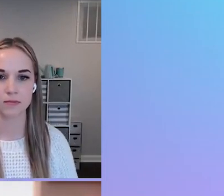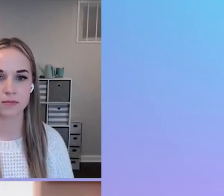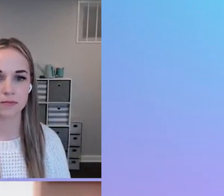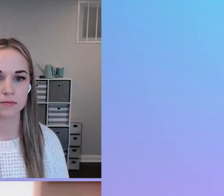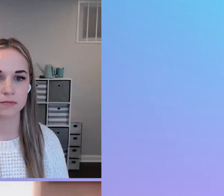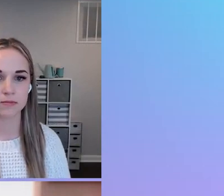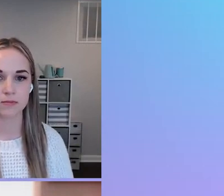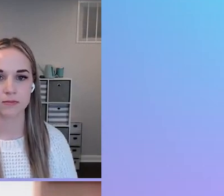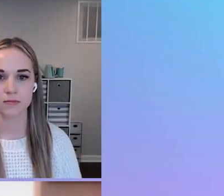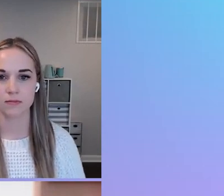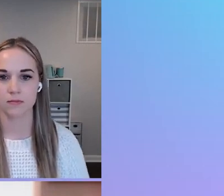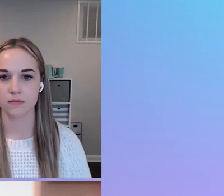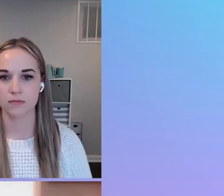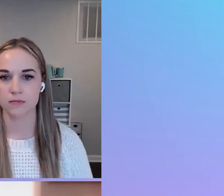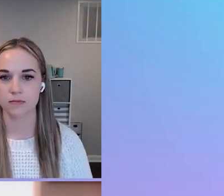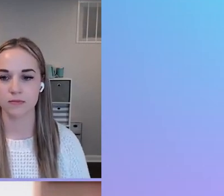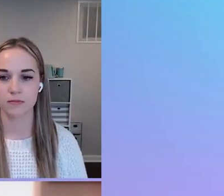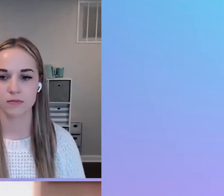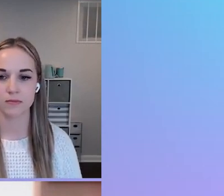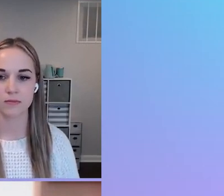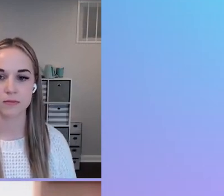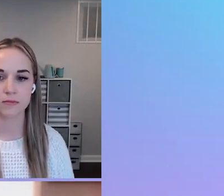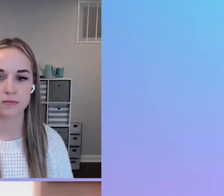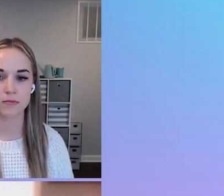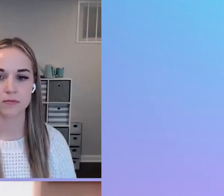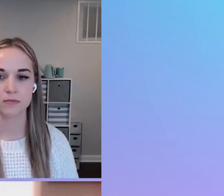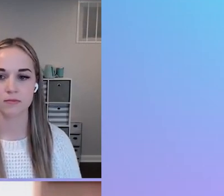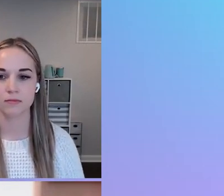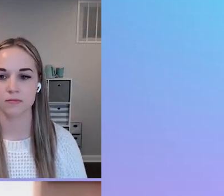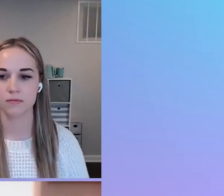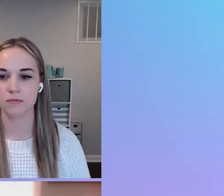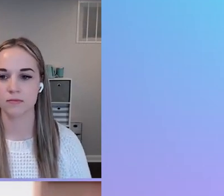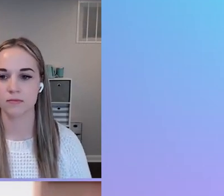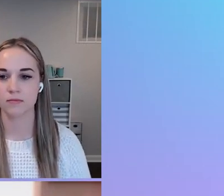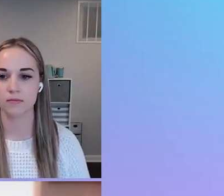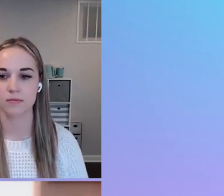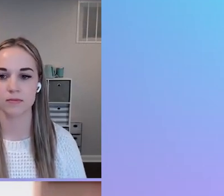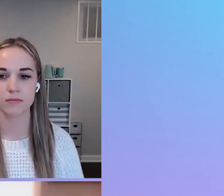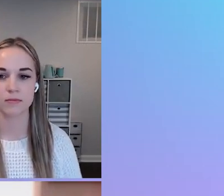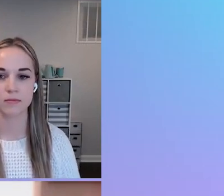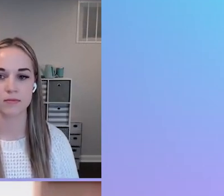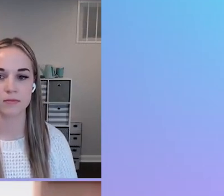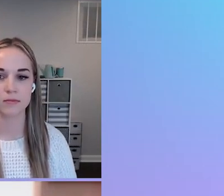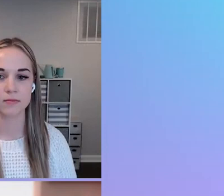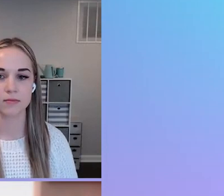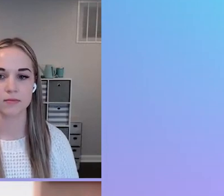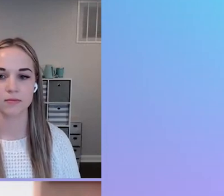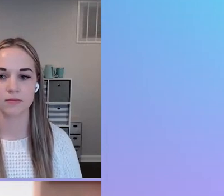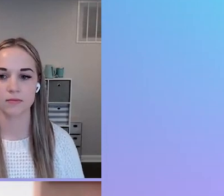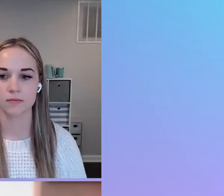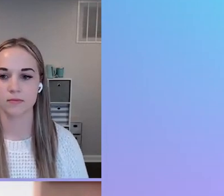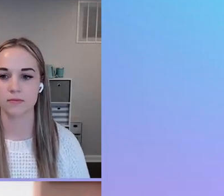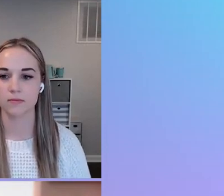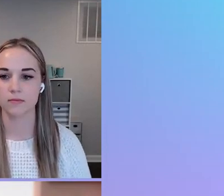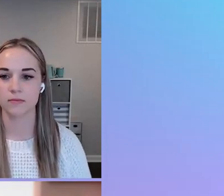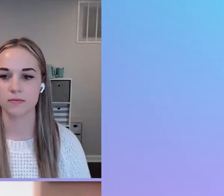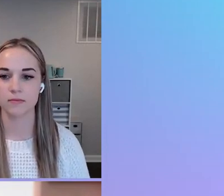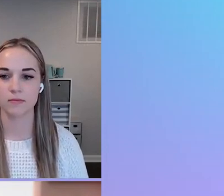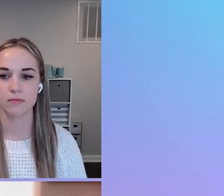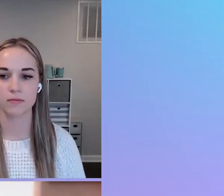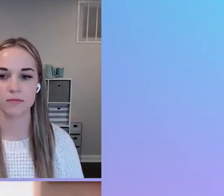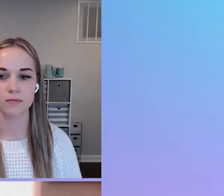that's another thing that we've done, as we talked about with our inclusive customer research panel. We had